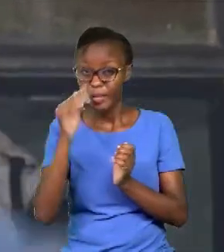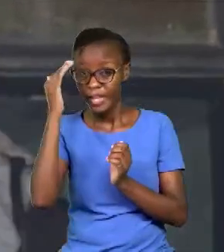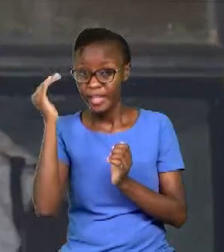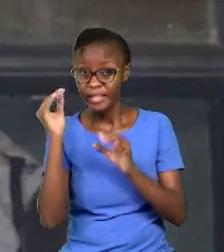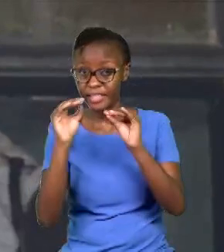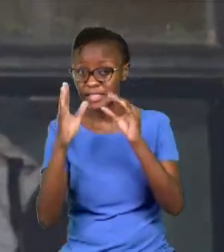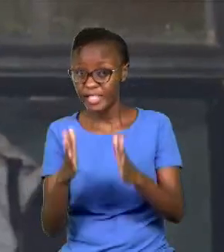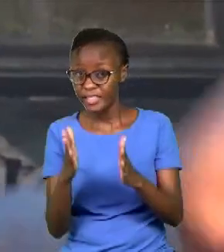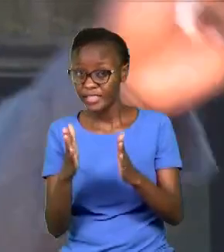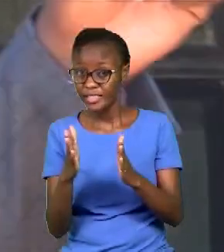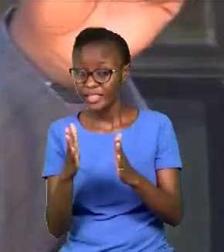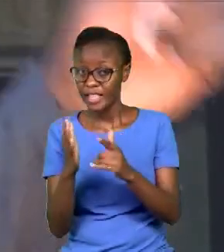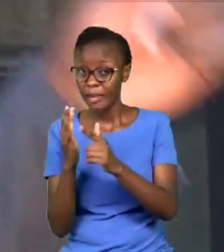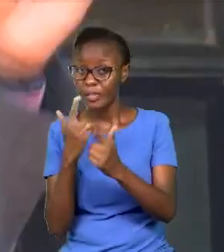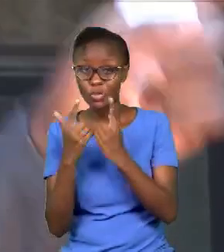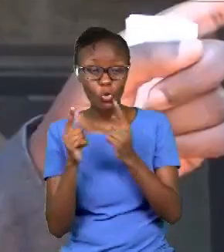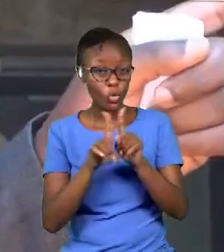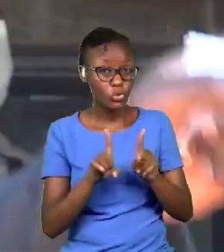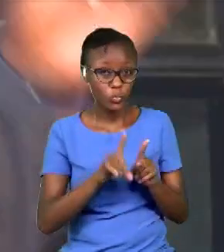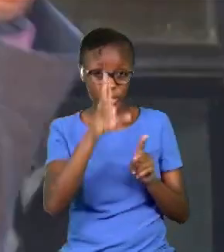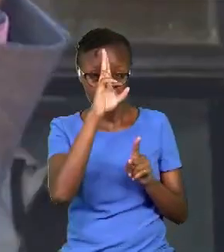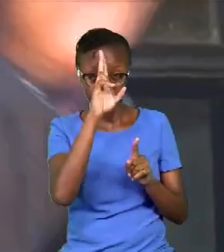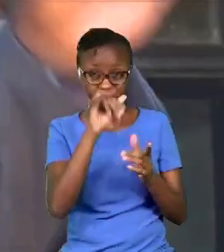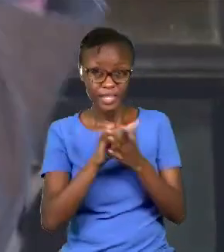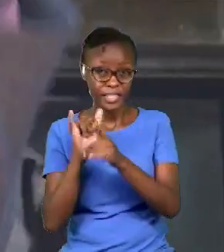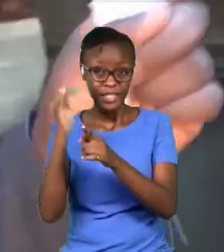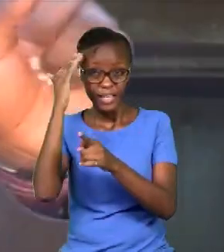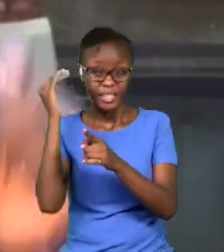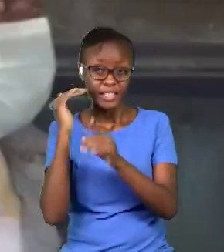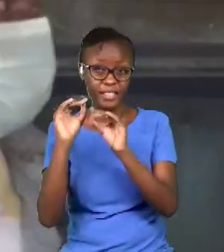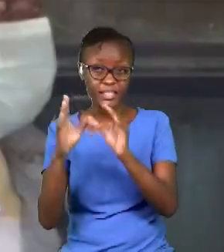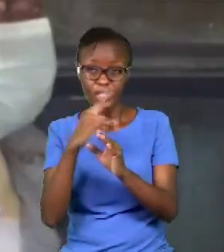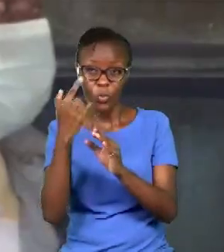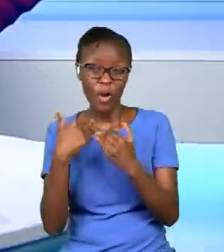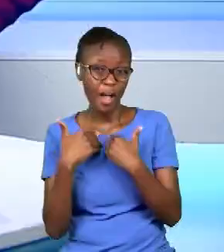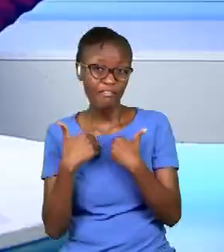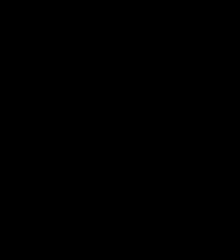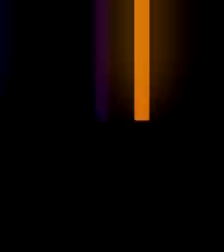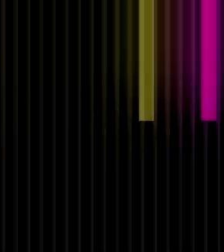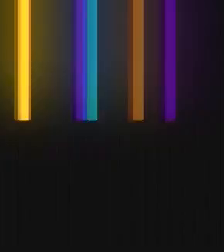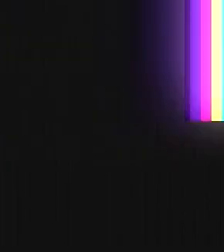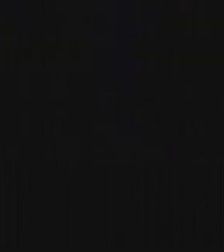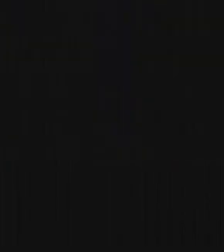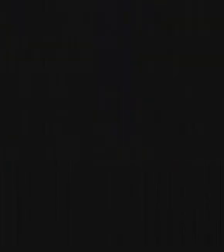security sector, the school principals are some of the people who have the toughest jobs in this country.